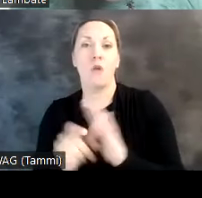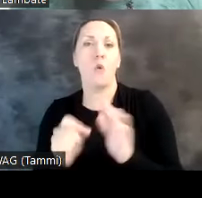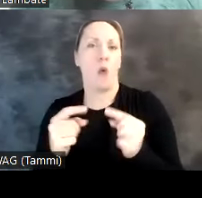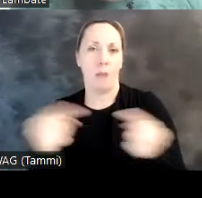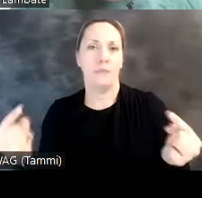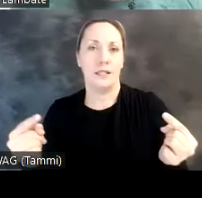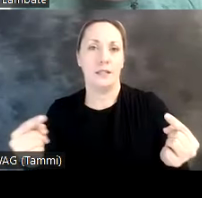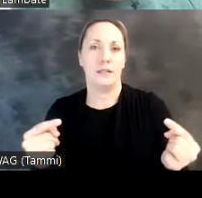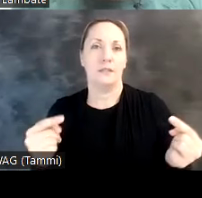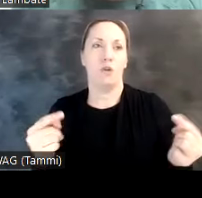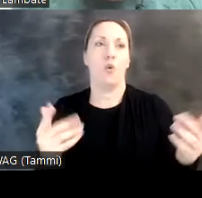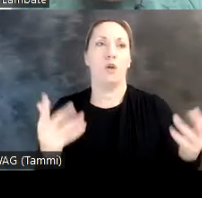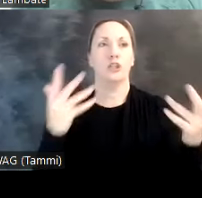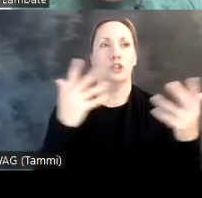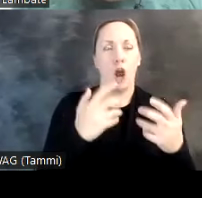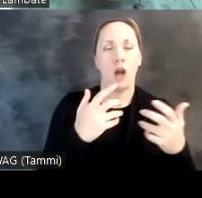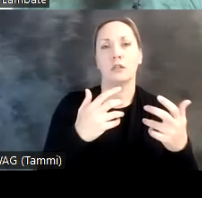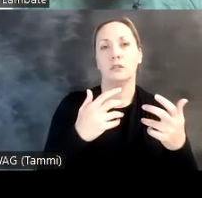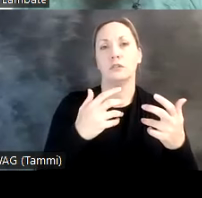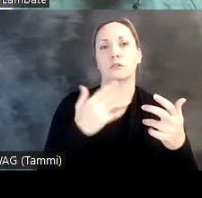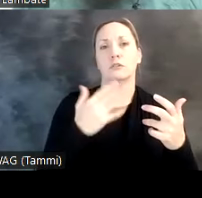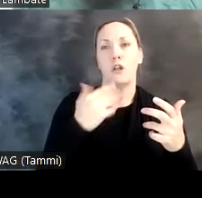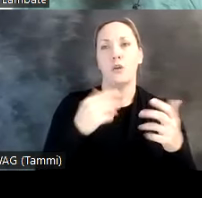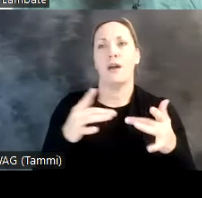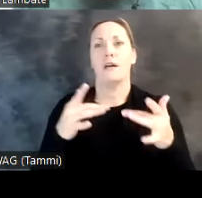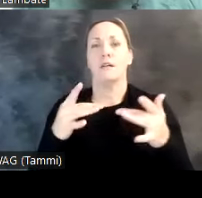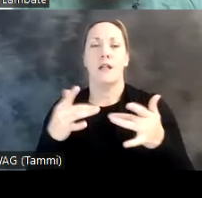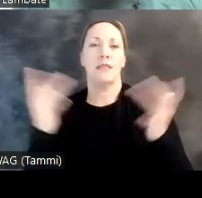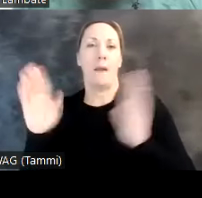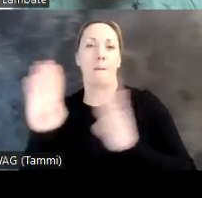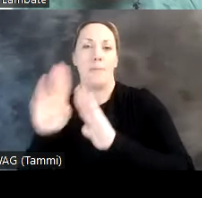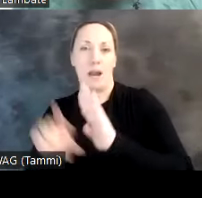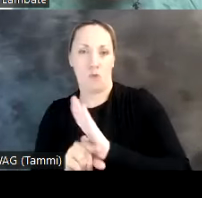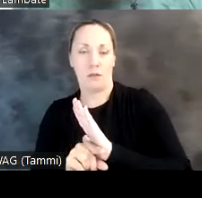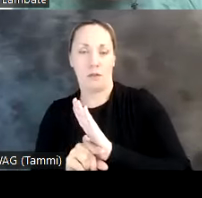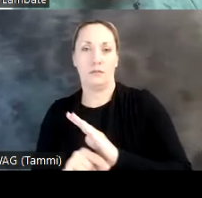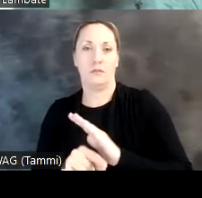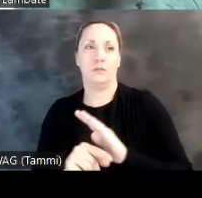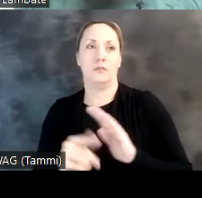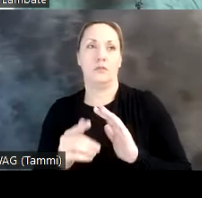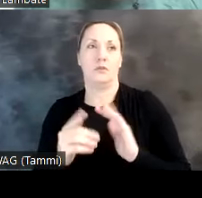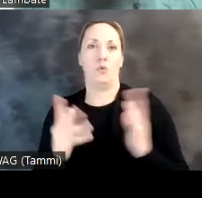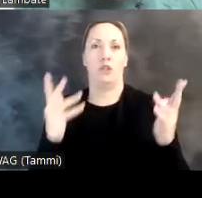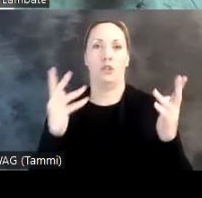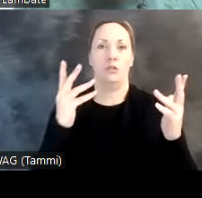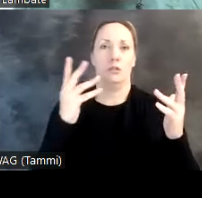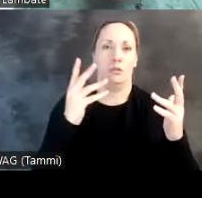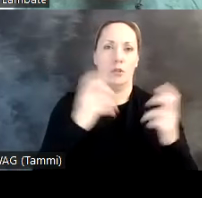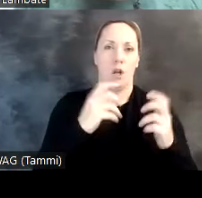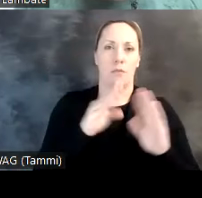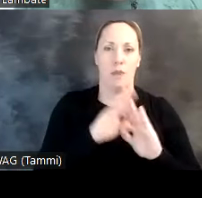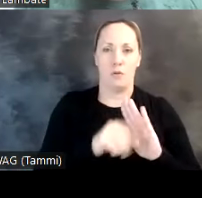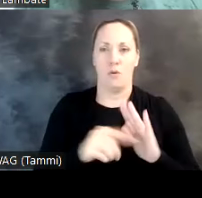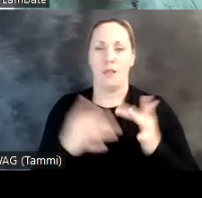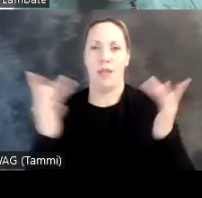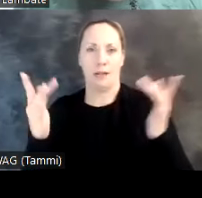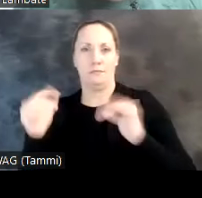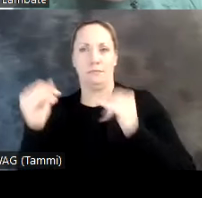dark background, or vice versa, I'll say. So in such case, the color should be picked